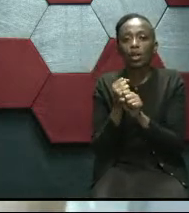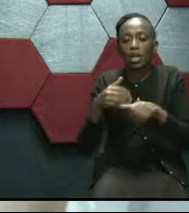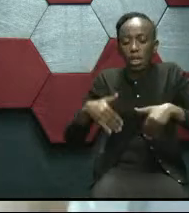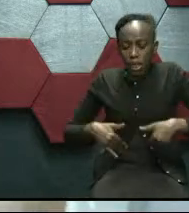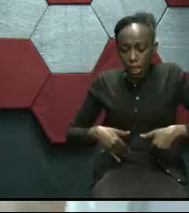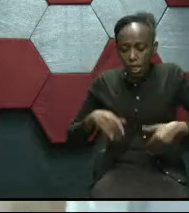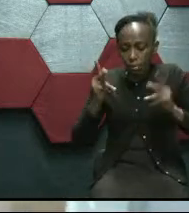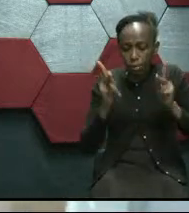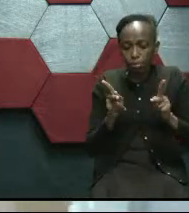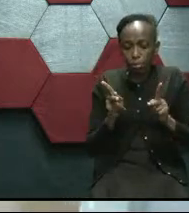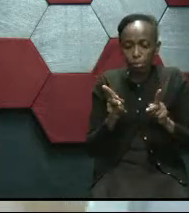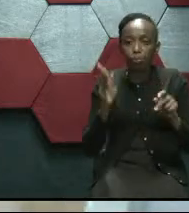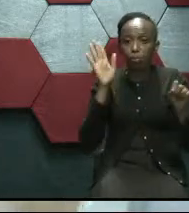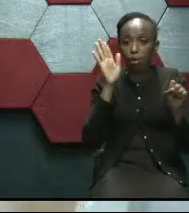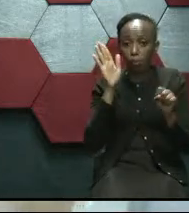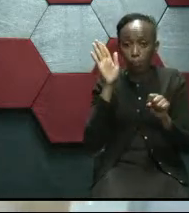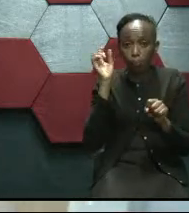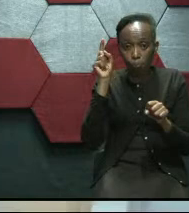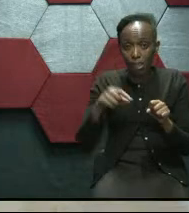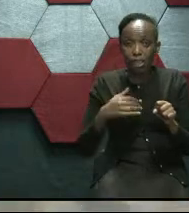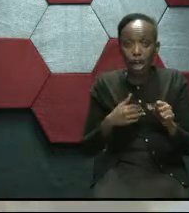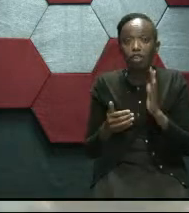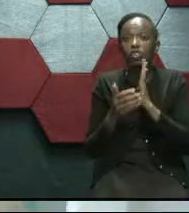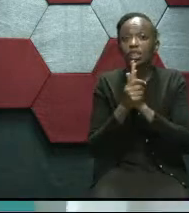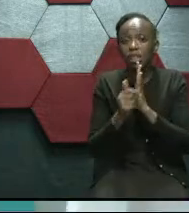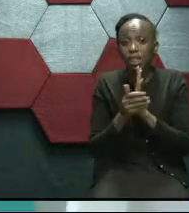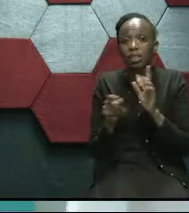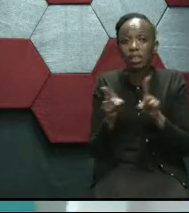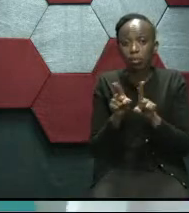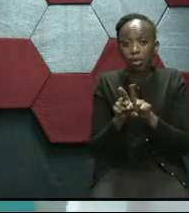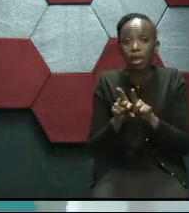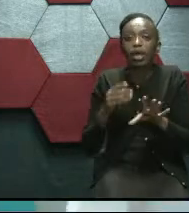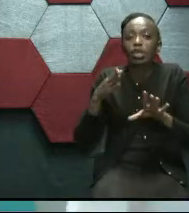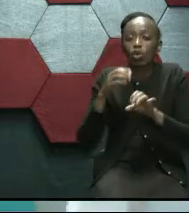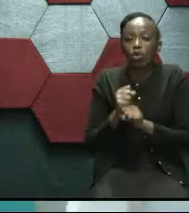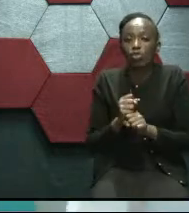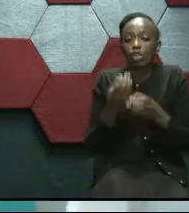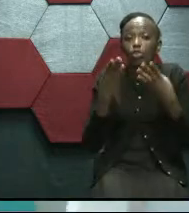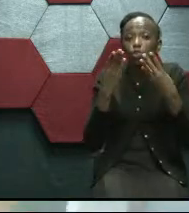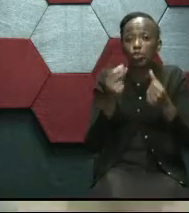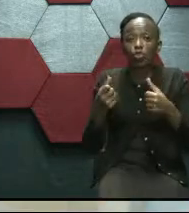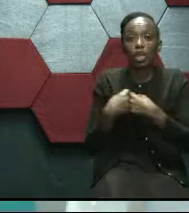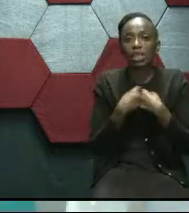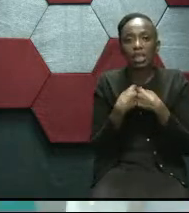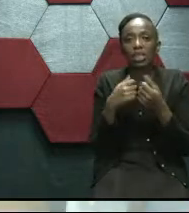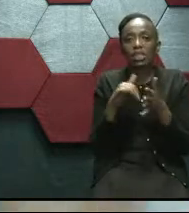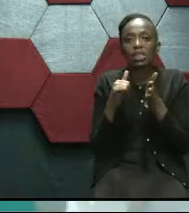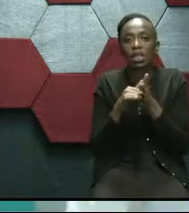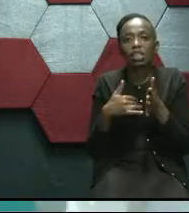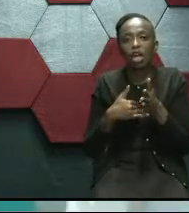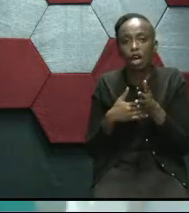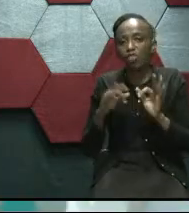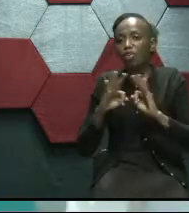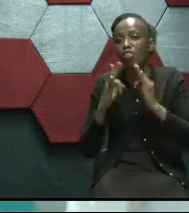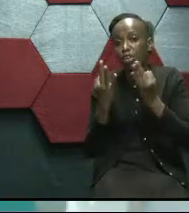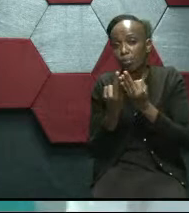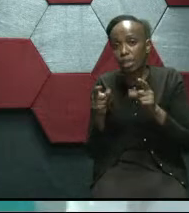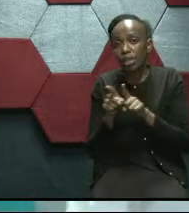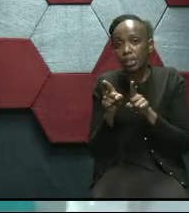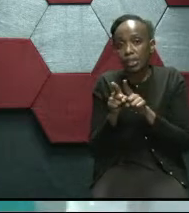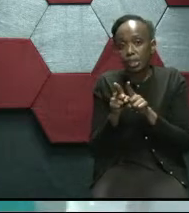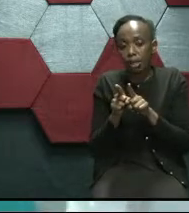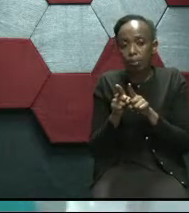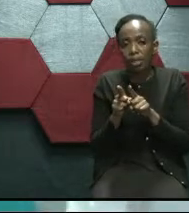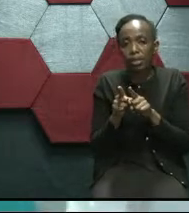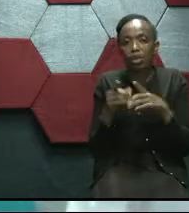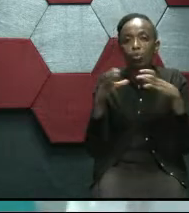people must be equipped with the STEM skills and the confidence to tackle the challenges which face our families and our